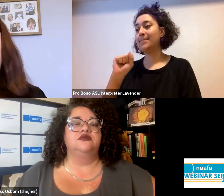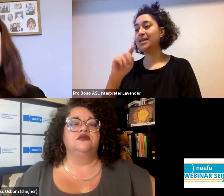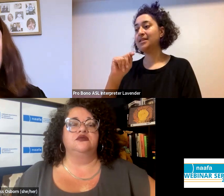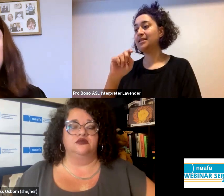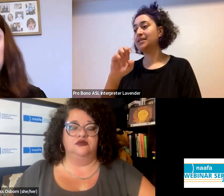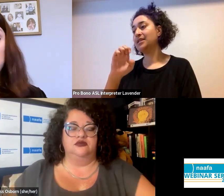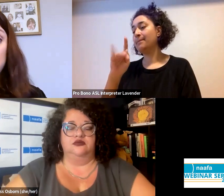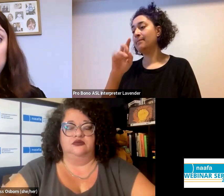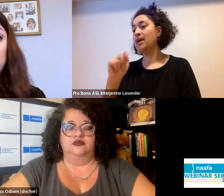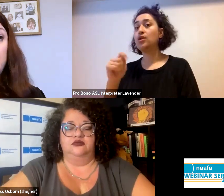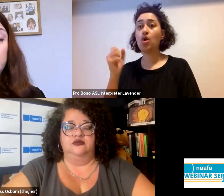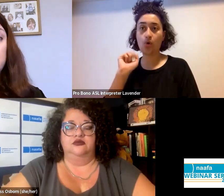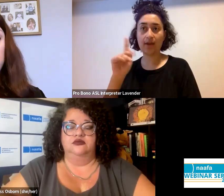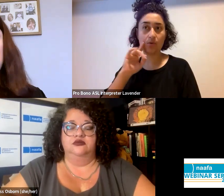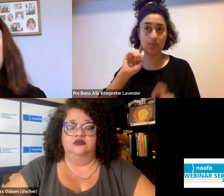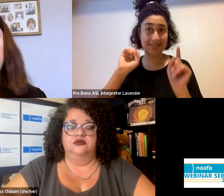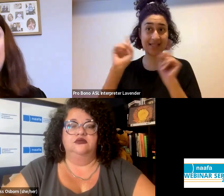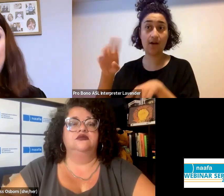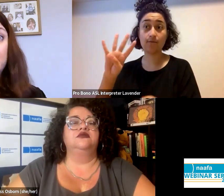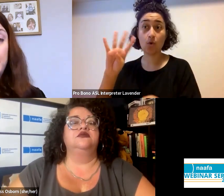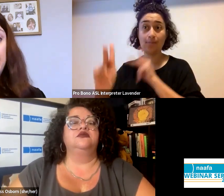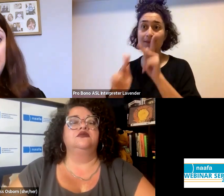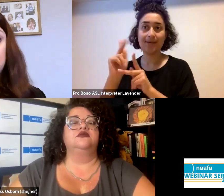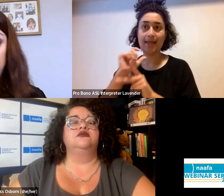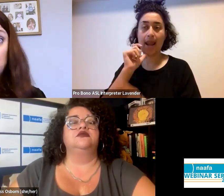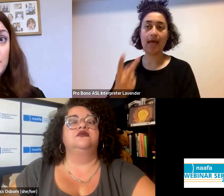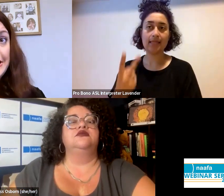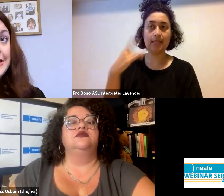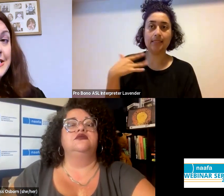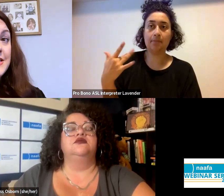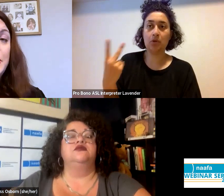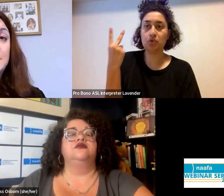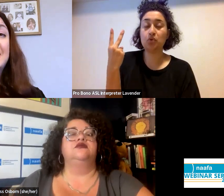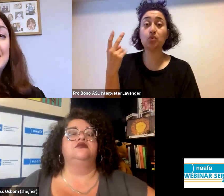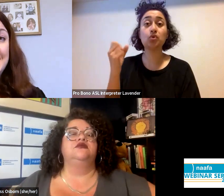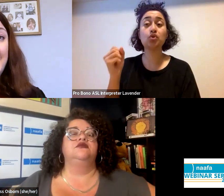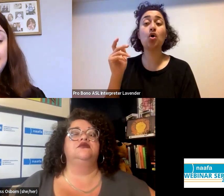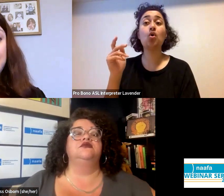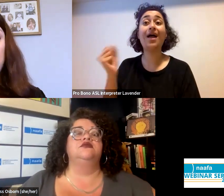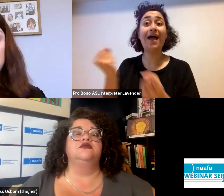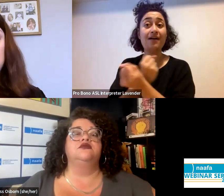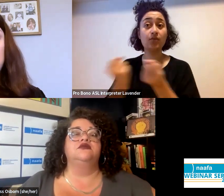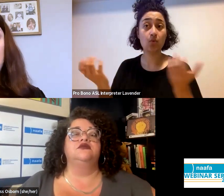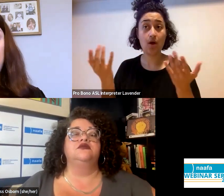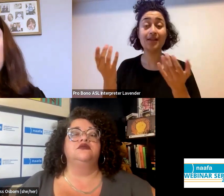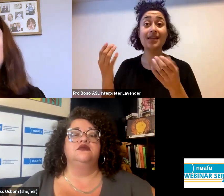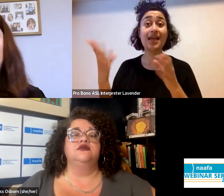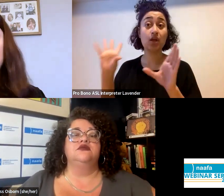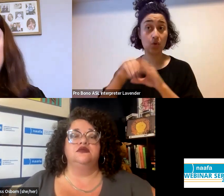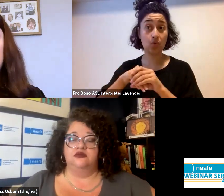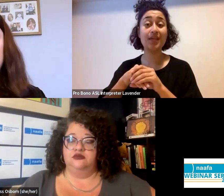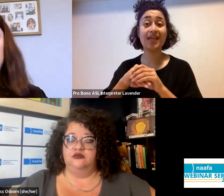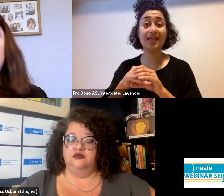people as opposed to our typical 2 in order to ensure that everybody, including the deceased person, gets out of the